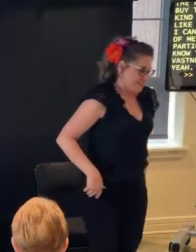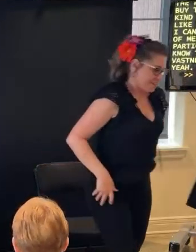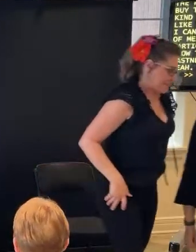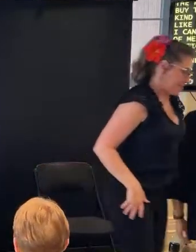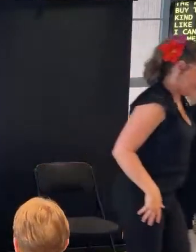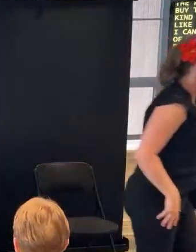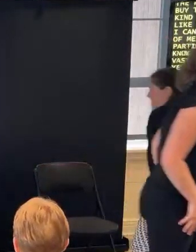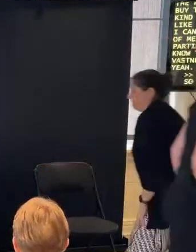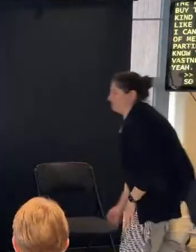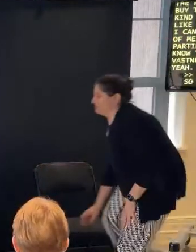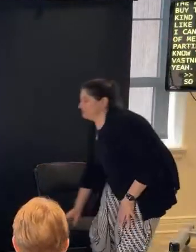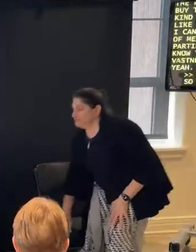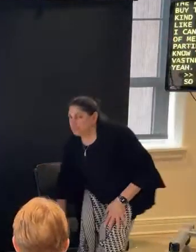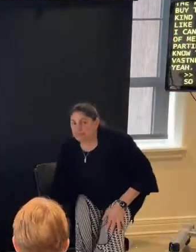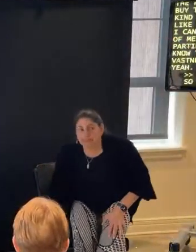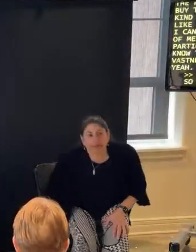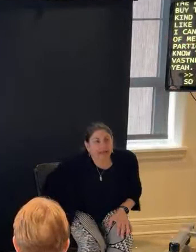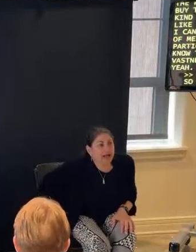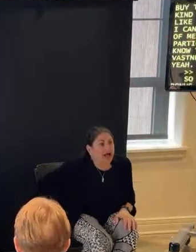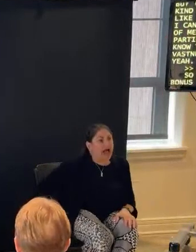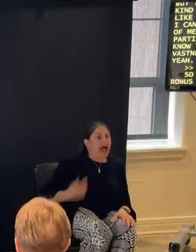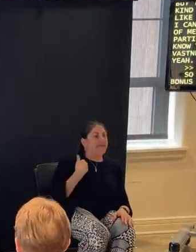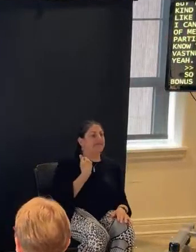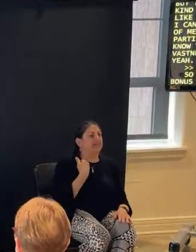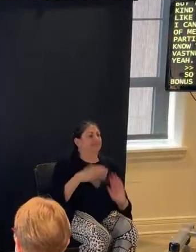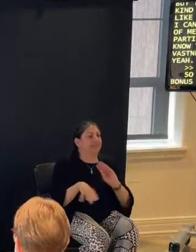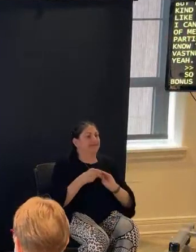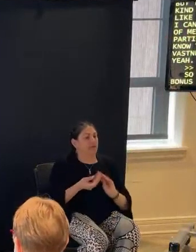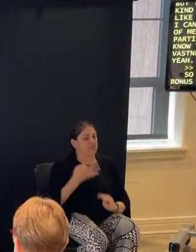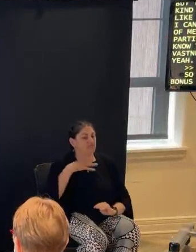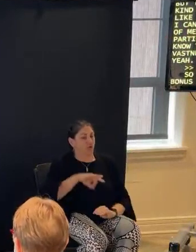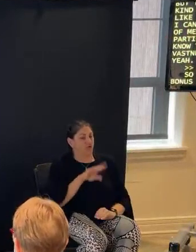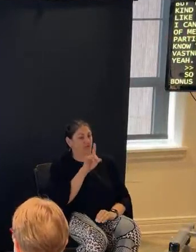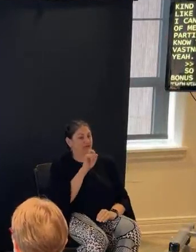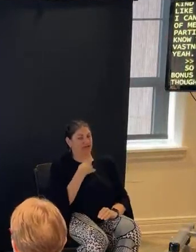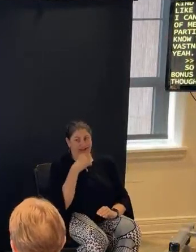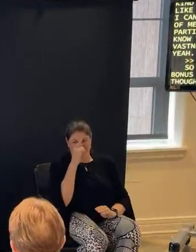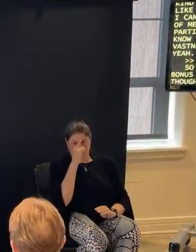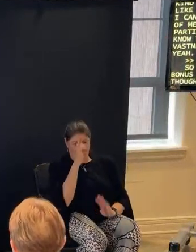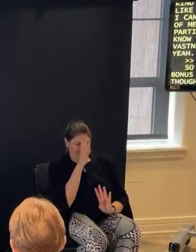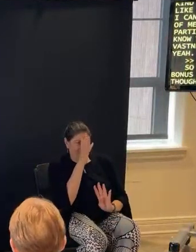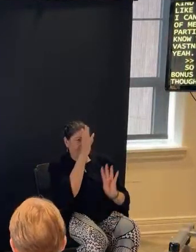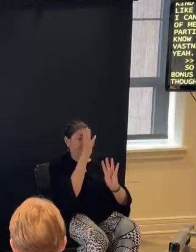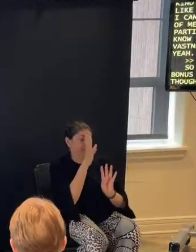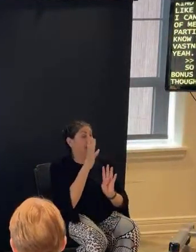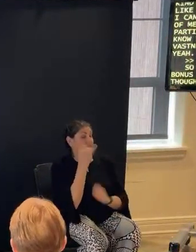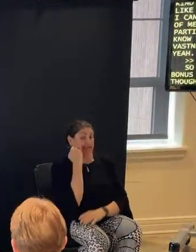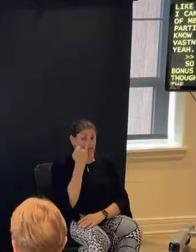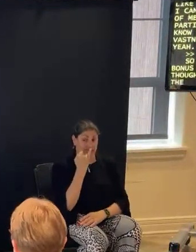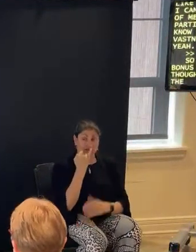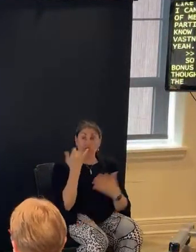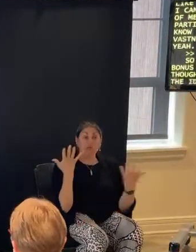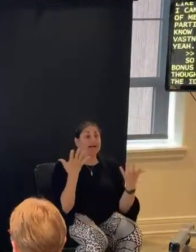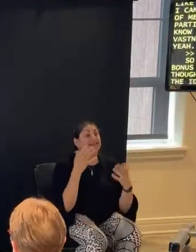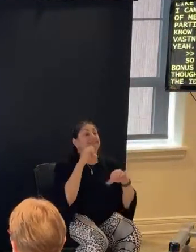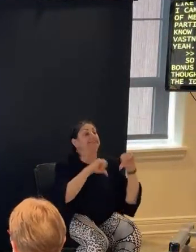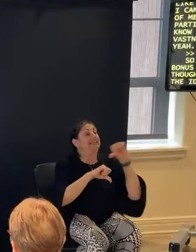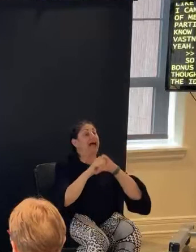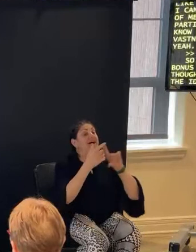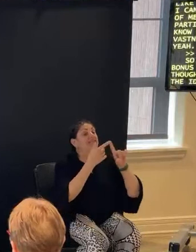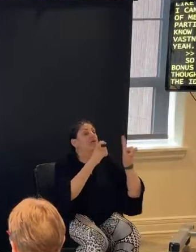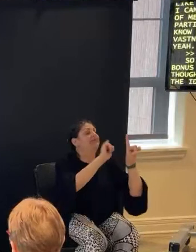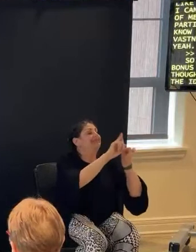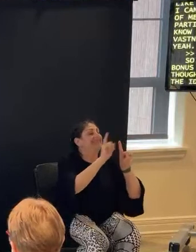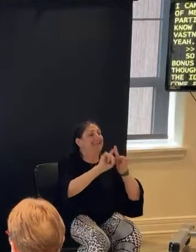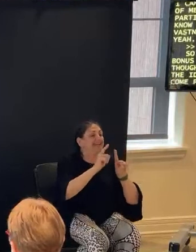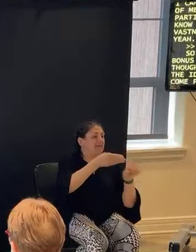of, a bonus question that I didn't, that I thought of as you were speaking, is the idea of scientists that have come from different disciplines